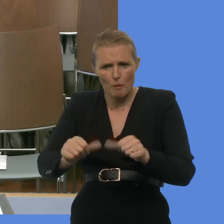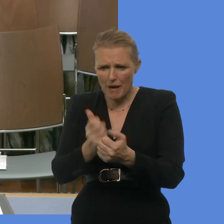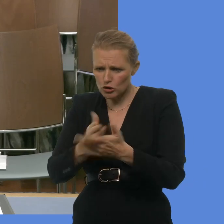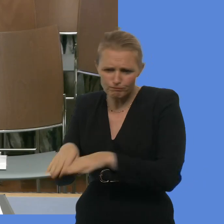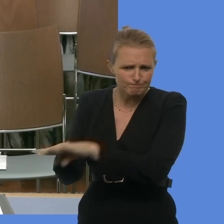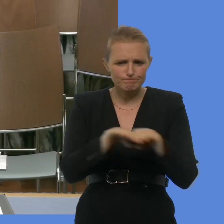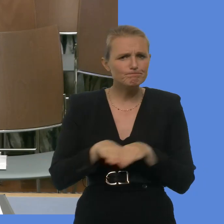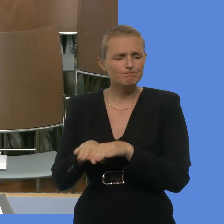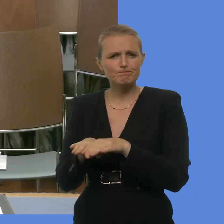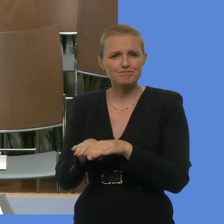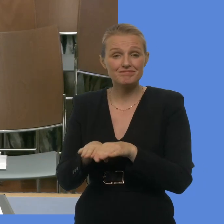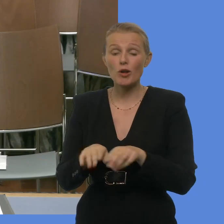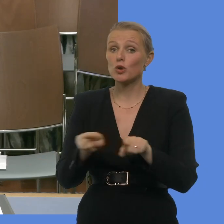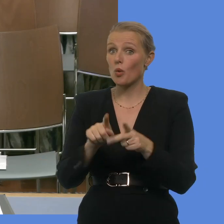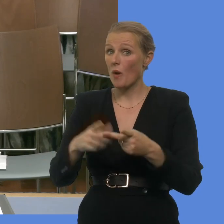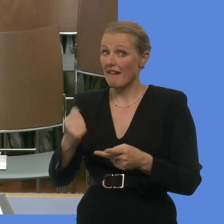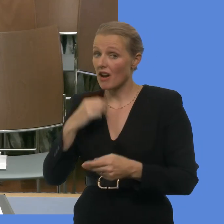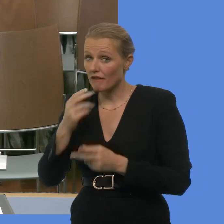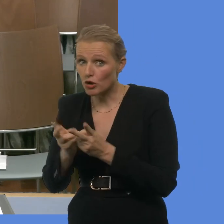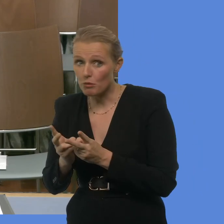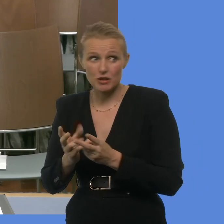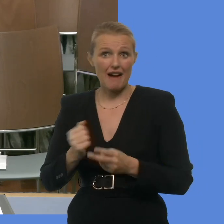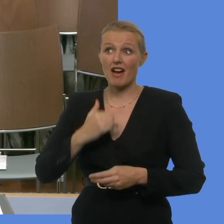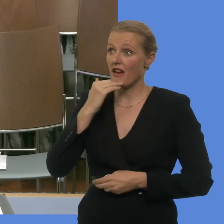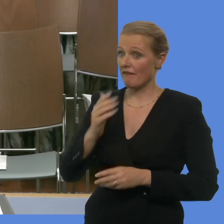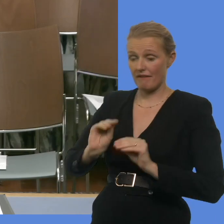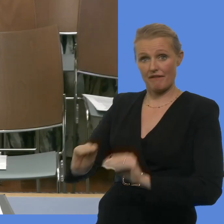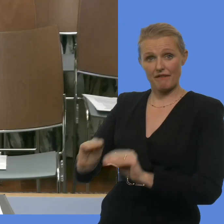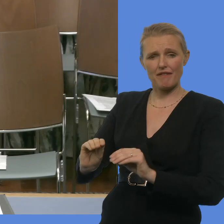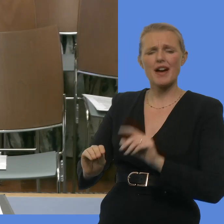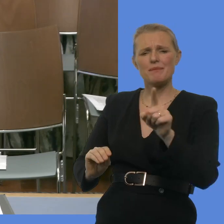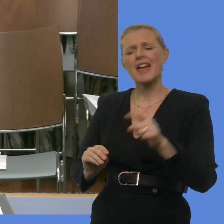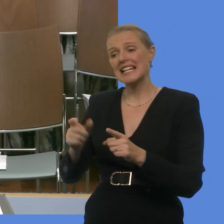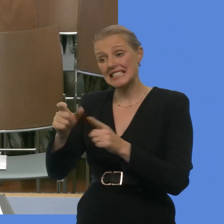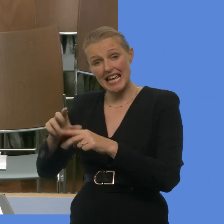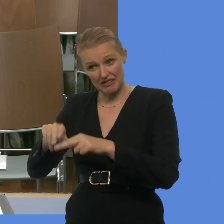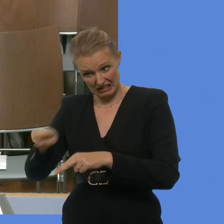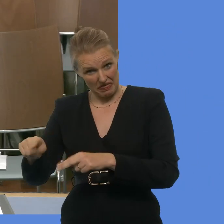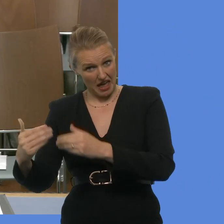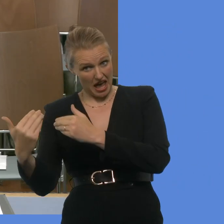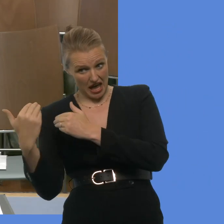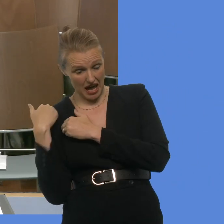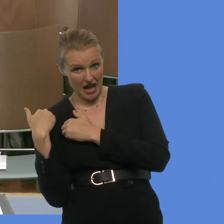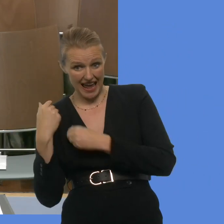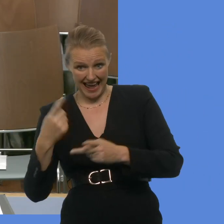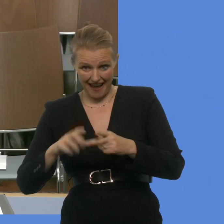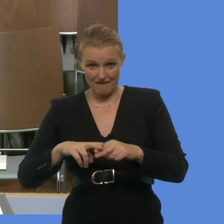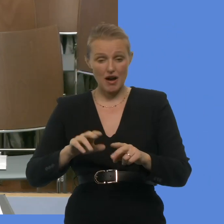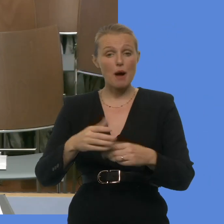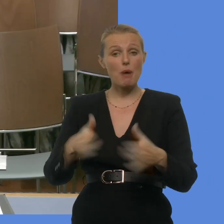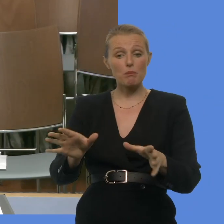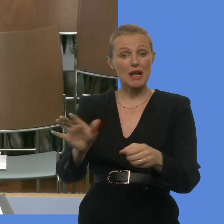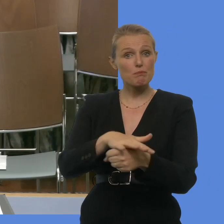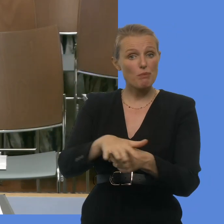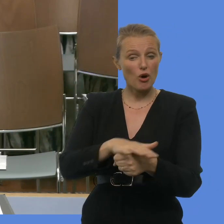considerations might be the extent to which DFC will monitor and intervene if public bodies do not comply, and whether mandatory compliance checks should be